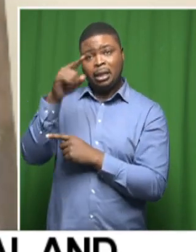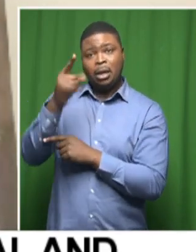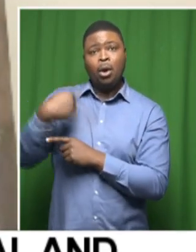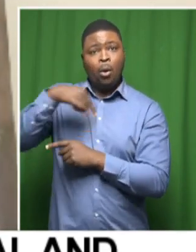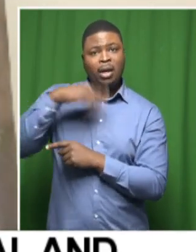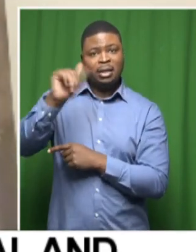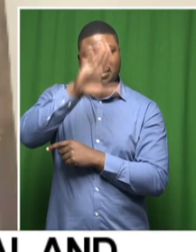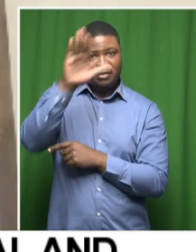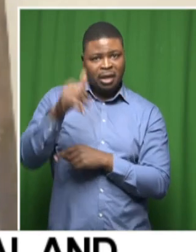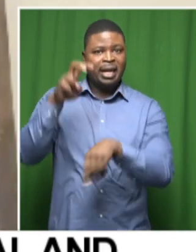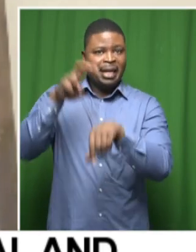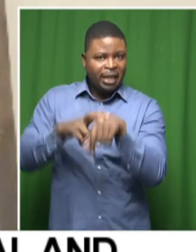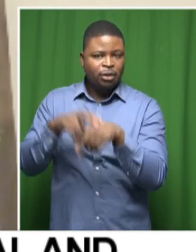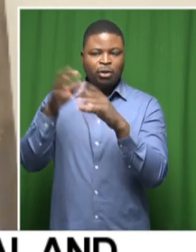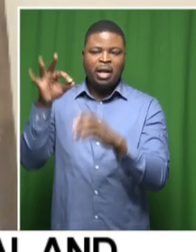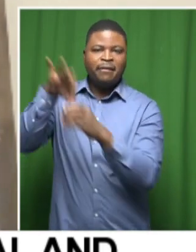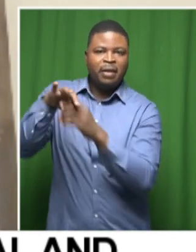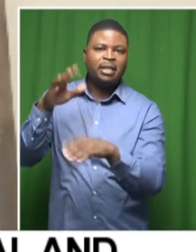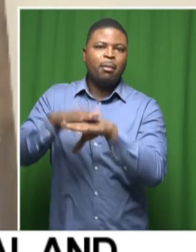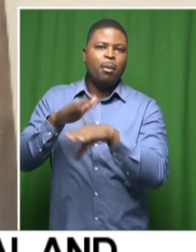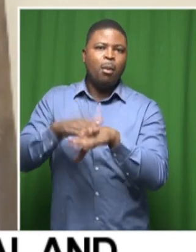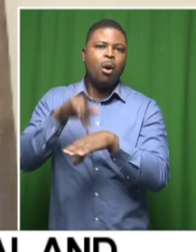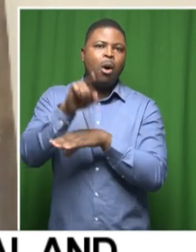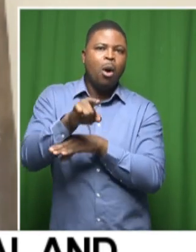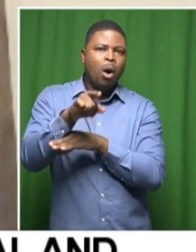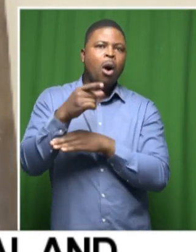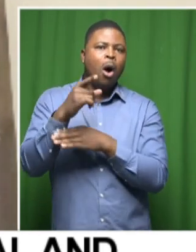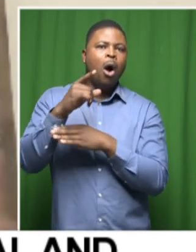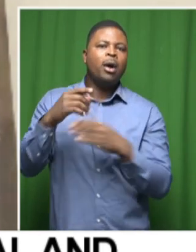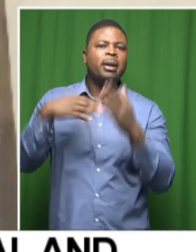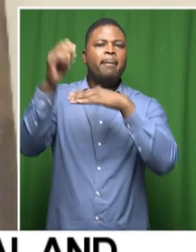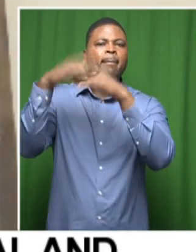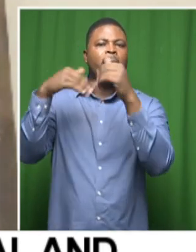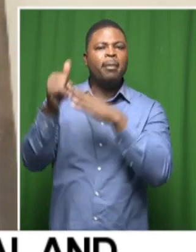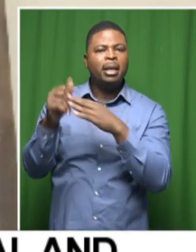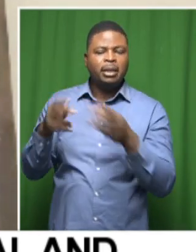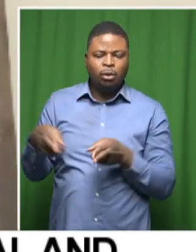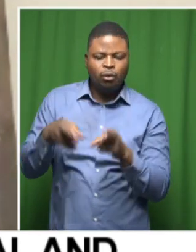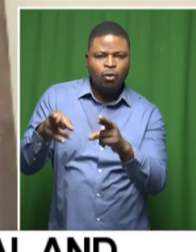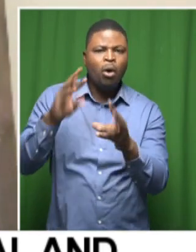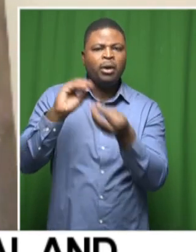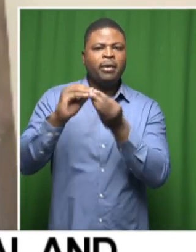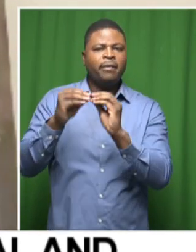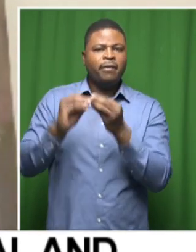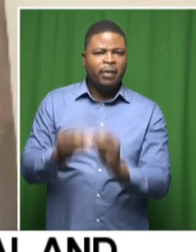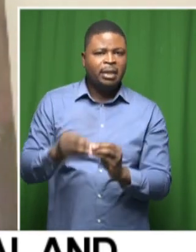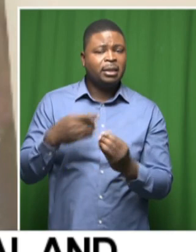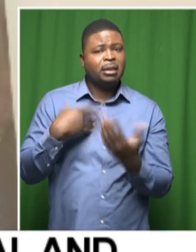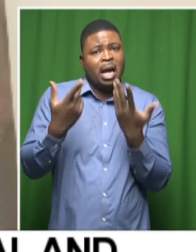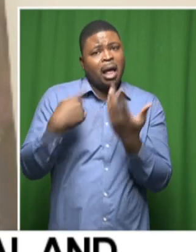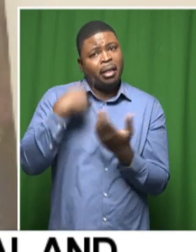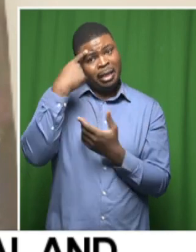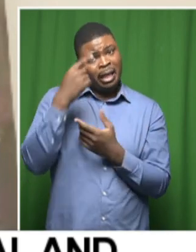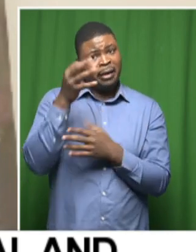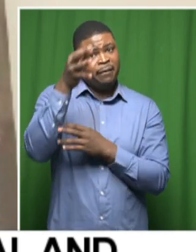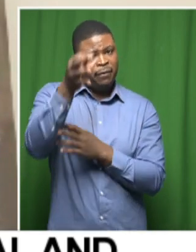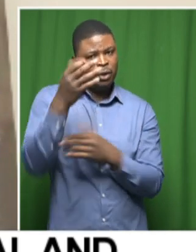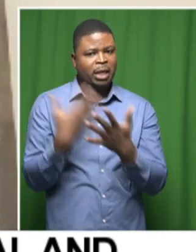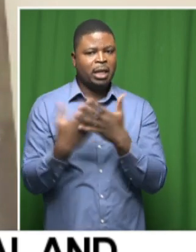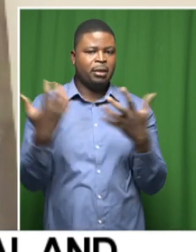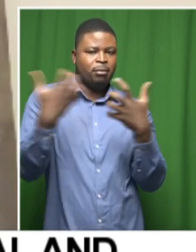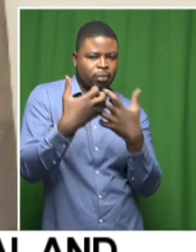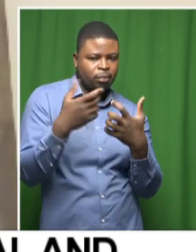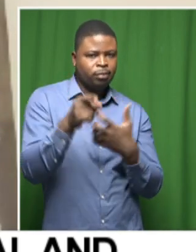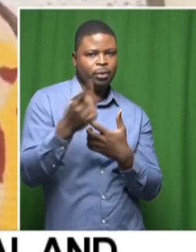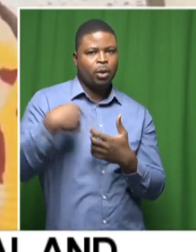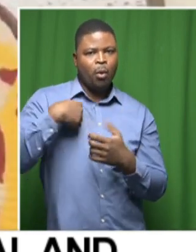construction and environmental construction, because it's aligned with what we know will make us competitive in the future. Indeed. And I think that's the connective tissue